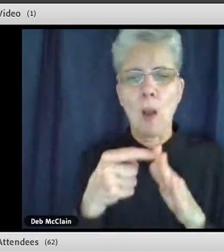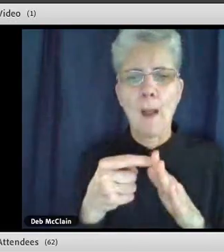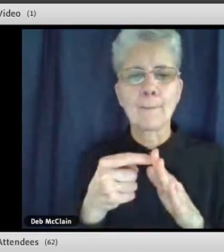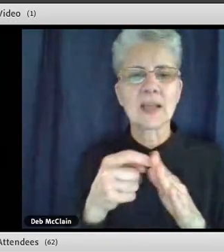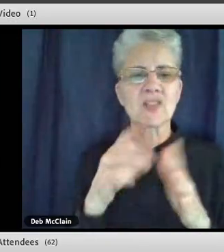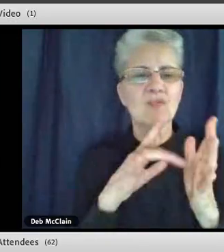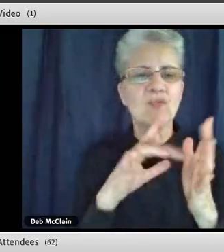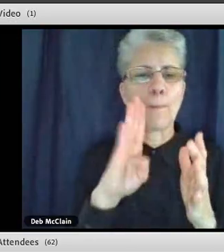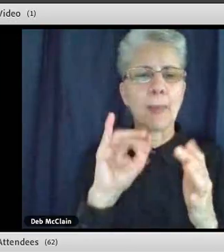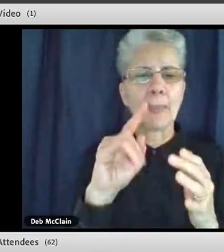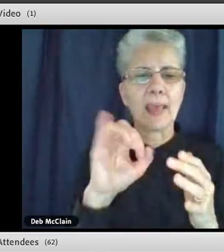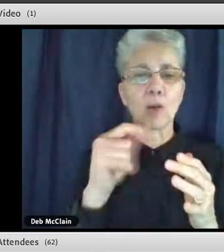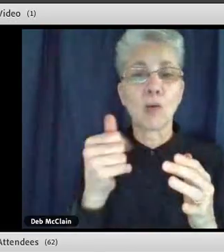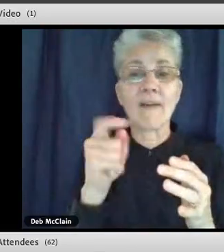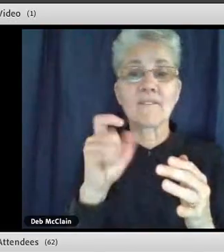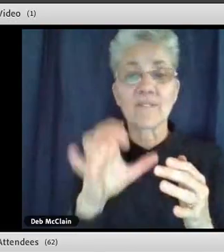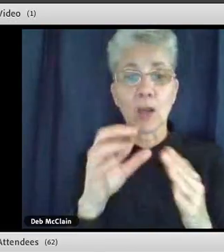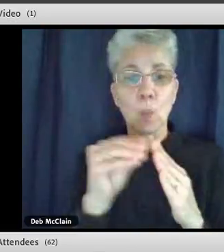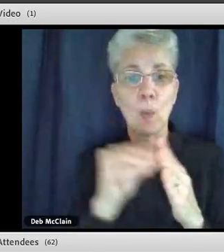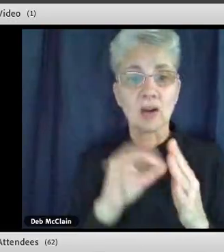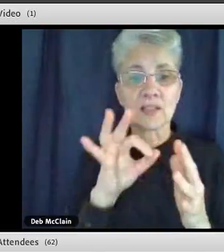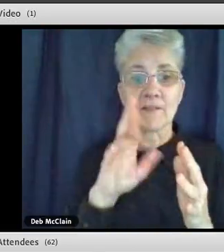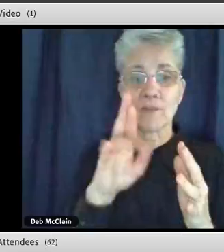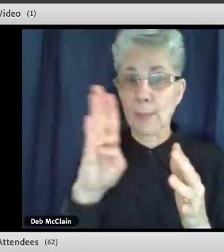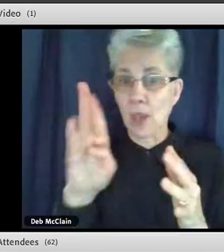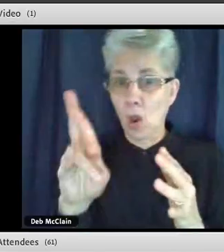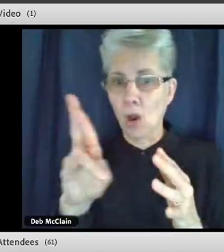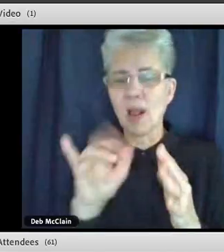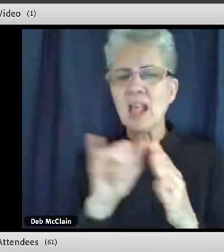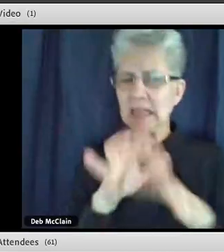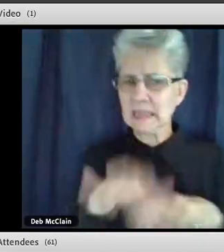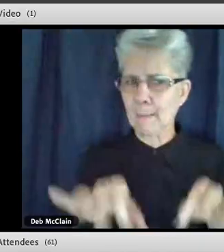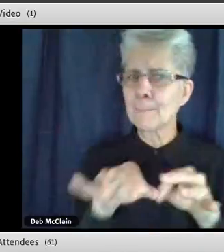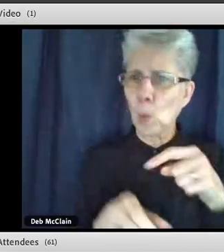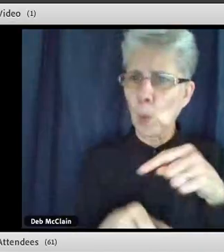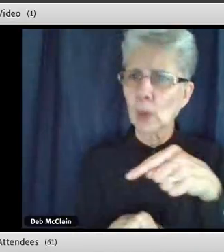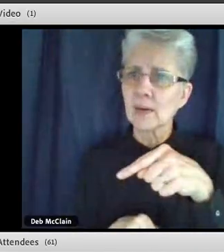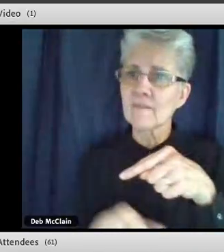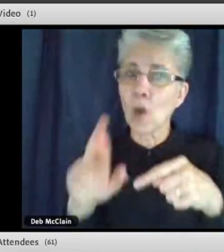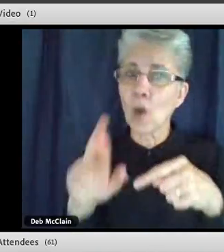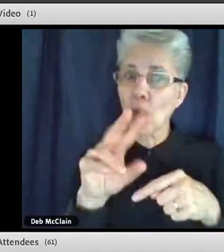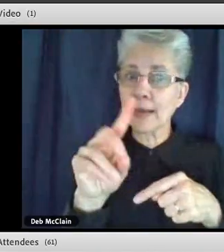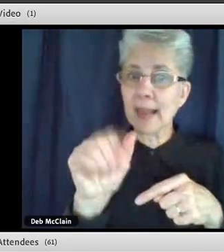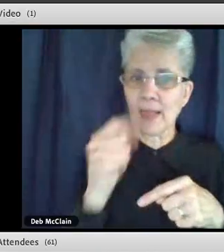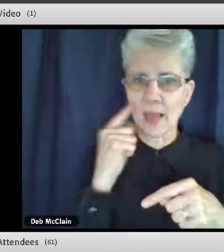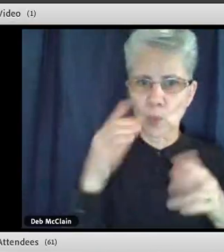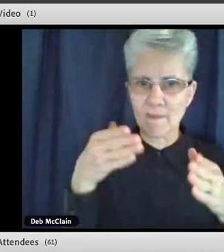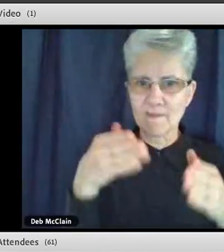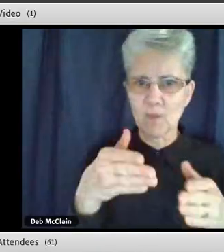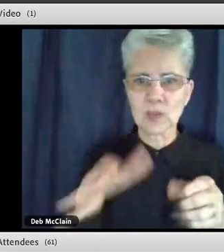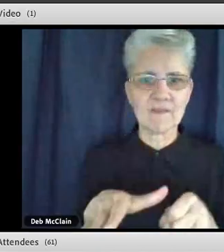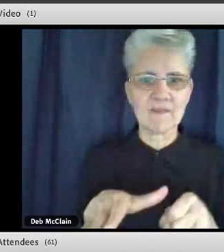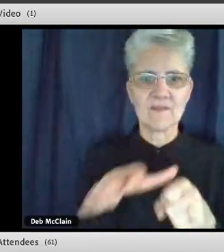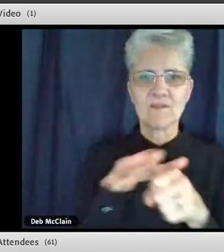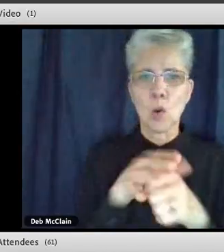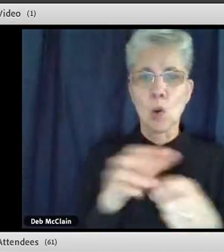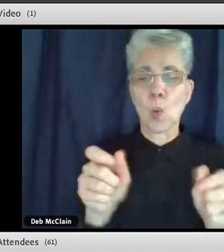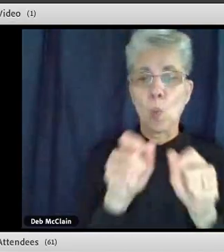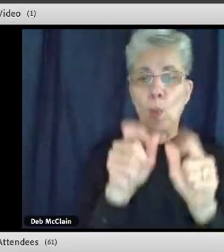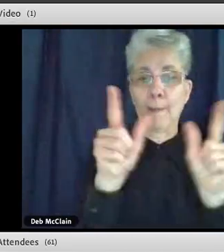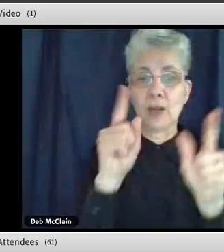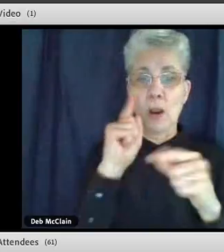Bibliographic Records. FRBR is very important for RDA. That's why I'm going to devote an entire webinar